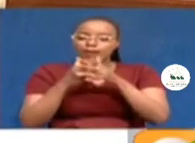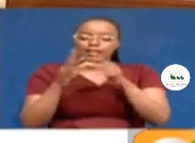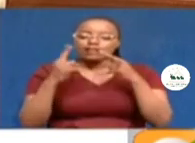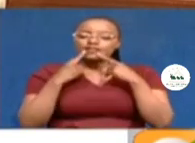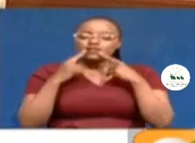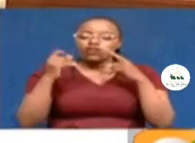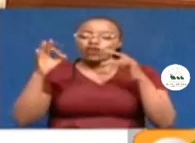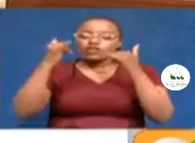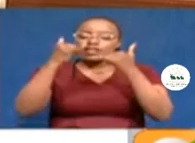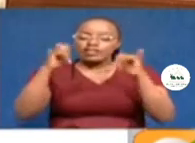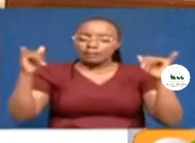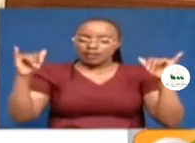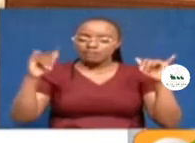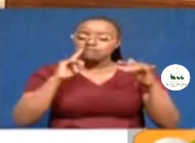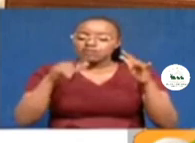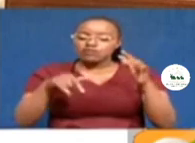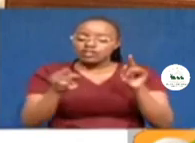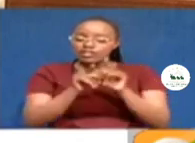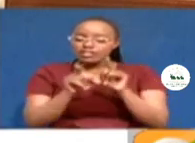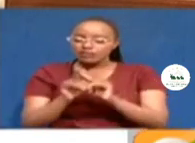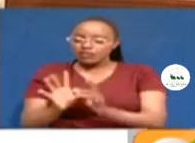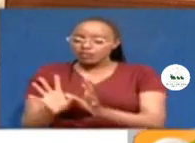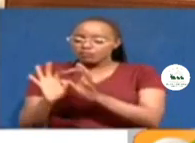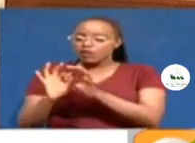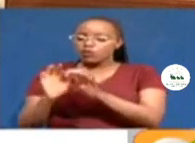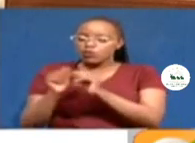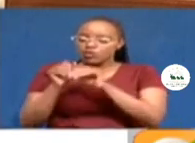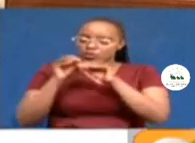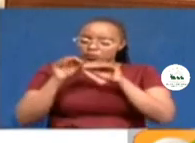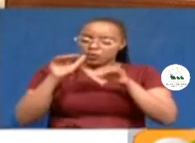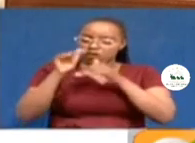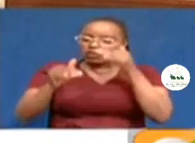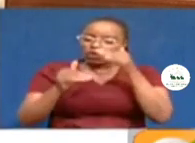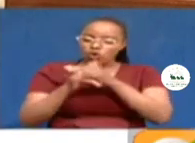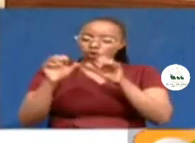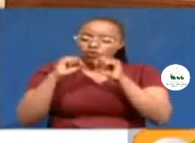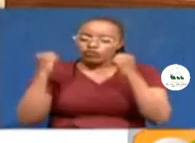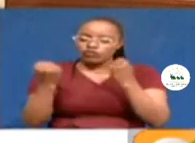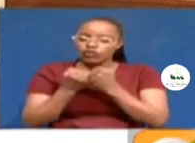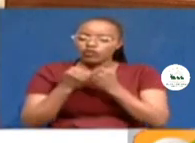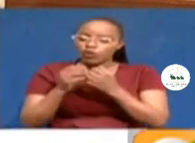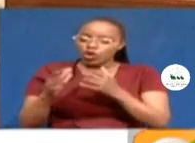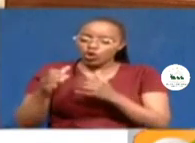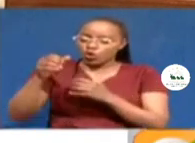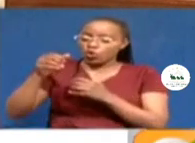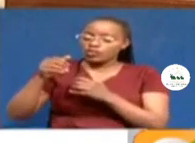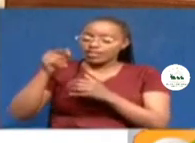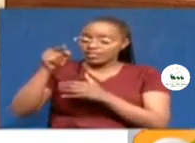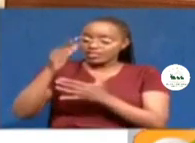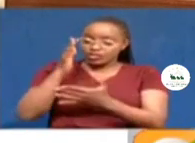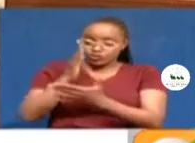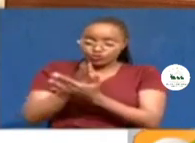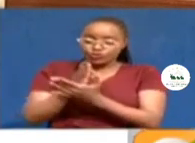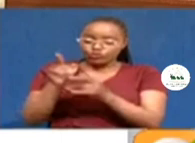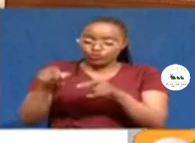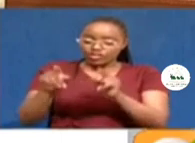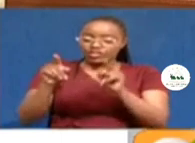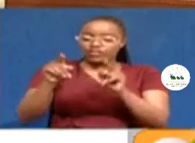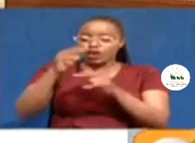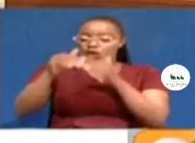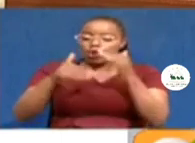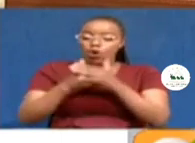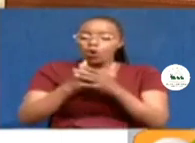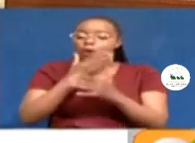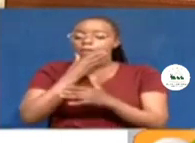Declaration of Independence because they transcend all societies. We hold this truth to be self-evident, that all men